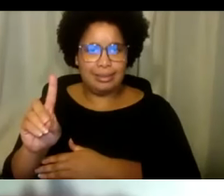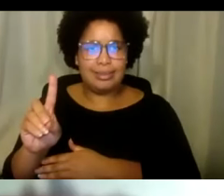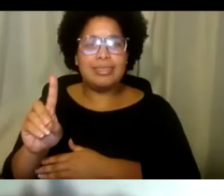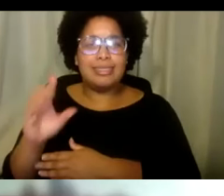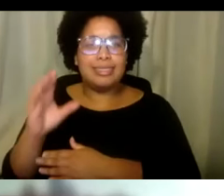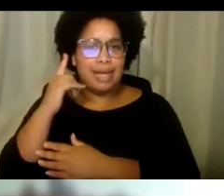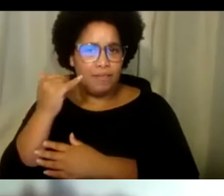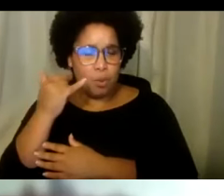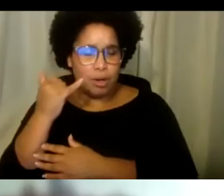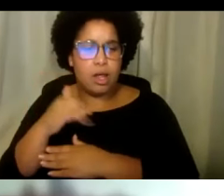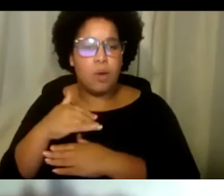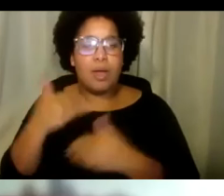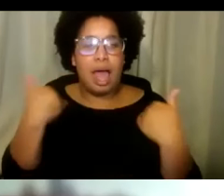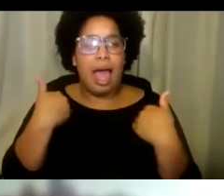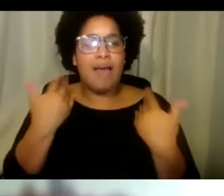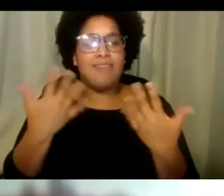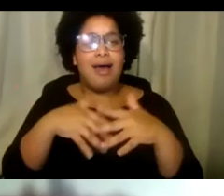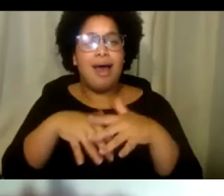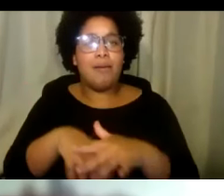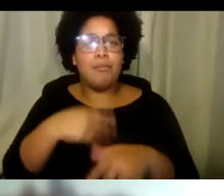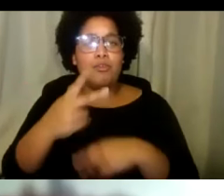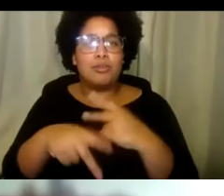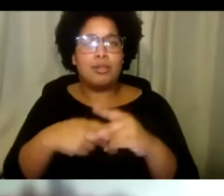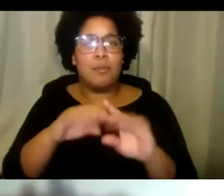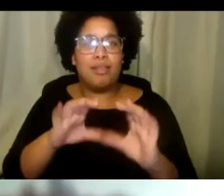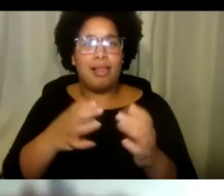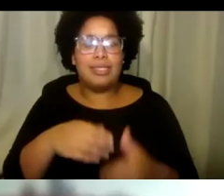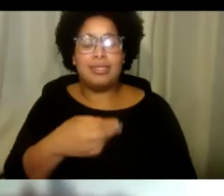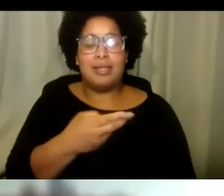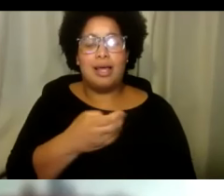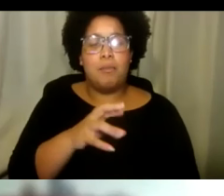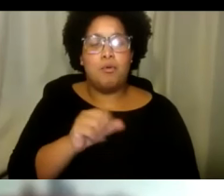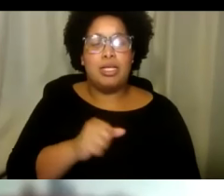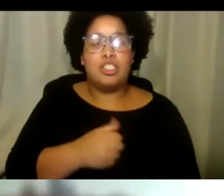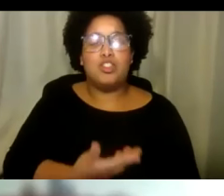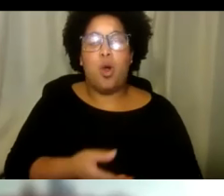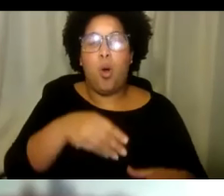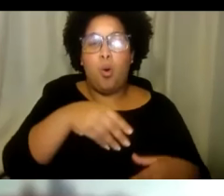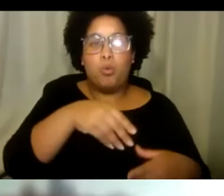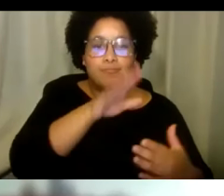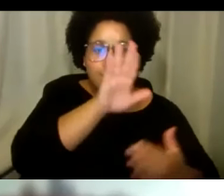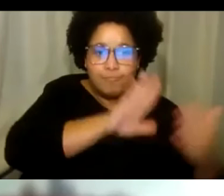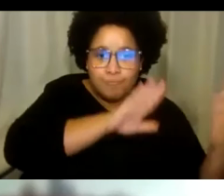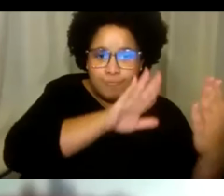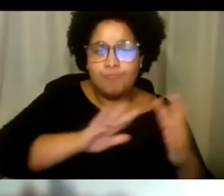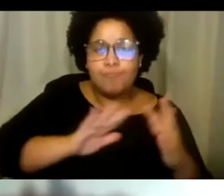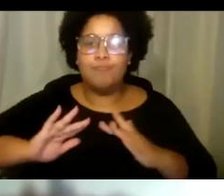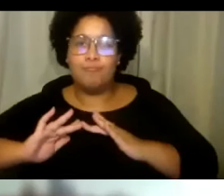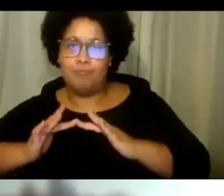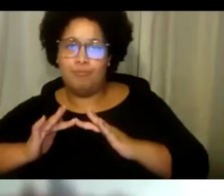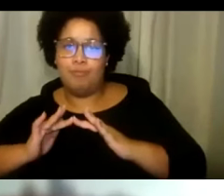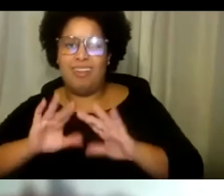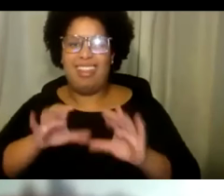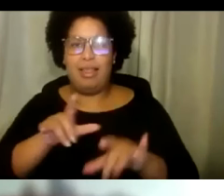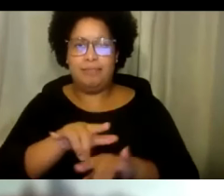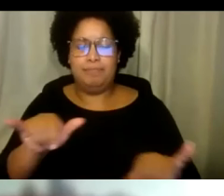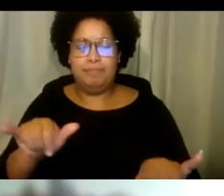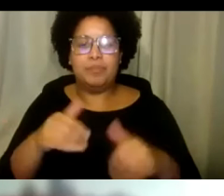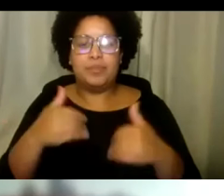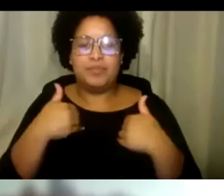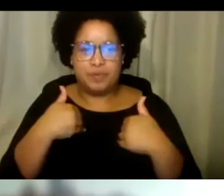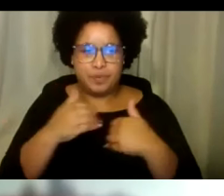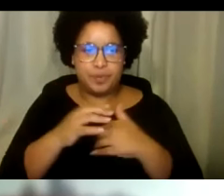classes that integrate an on-site classroom as well as a virtual classroom. Our